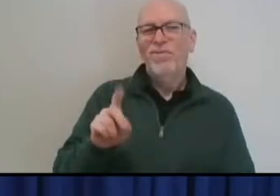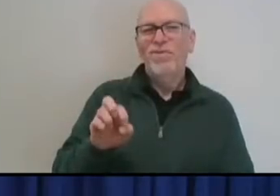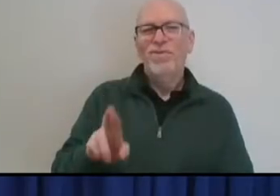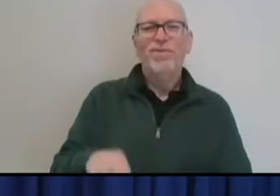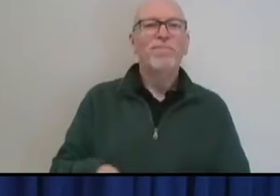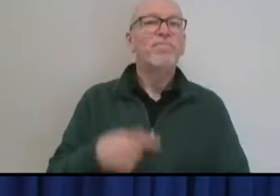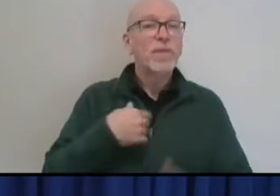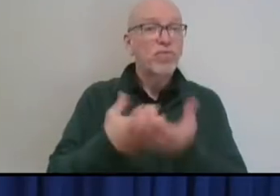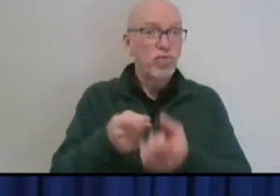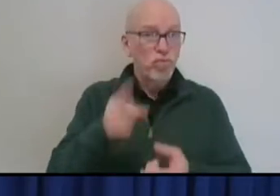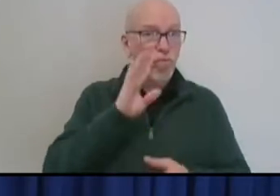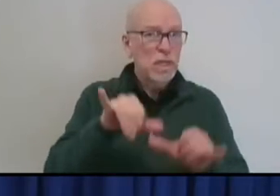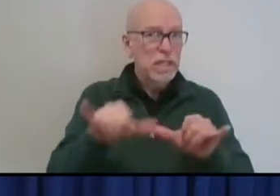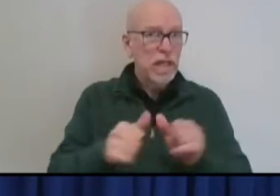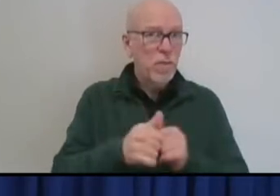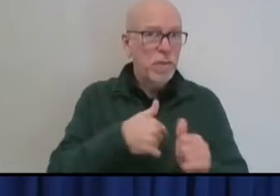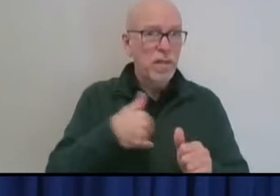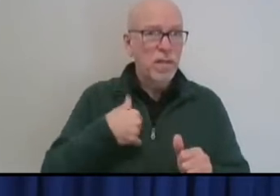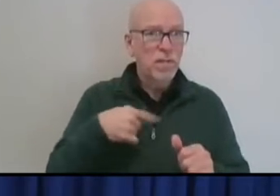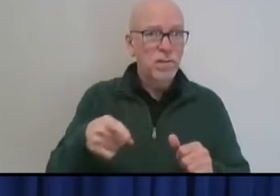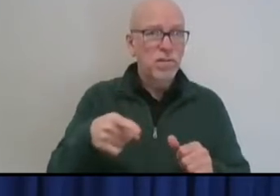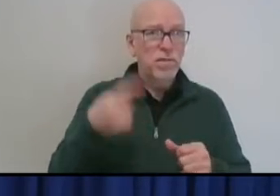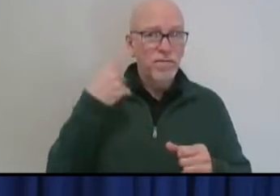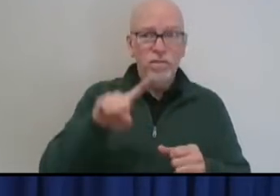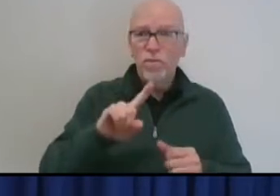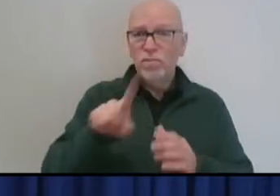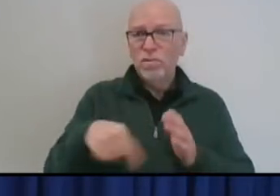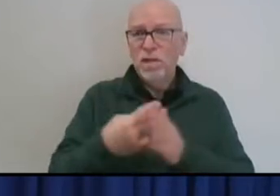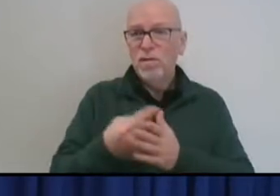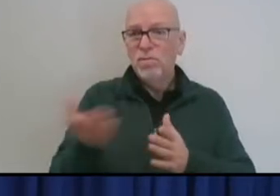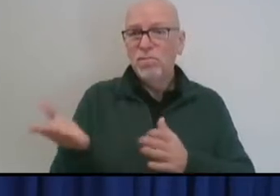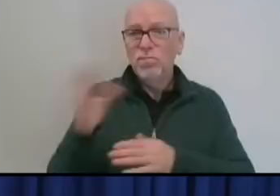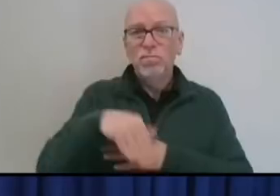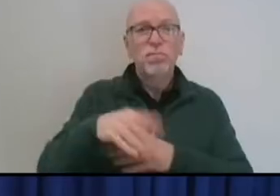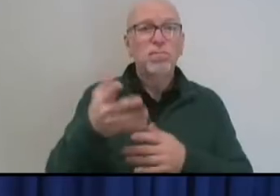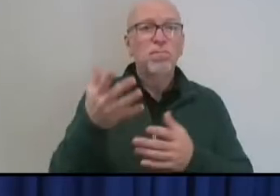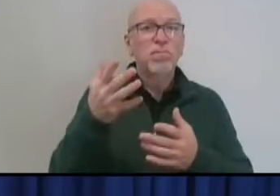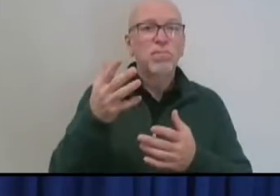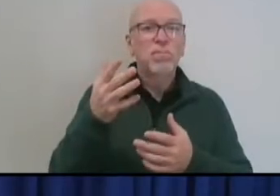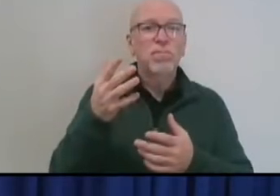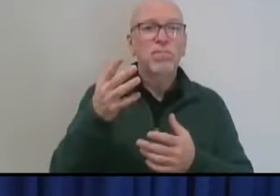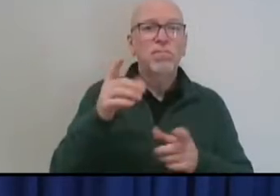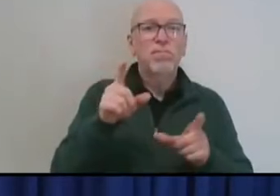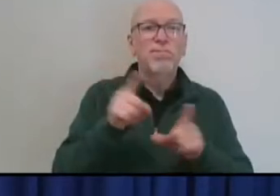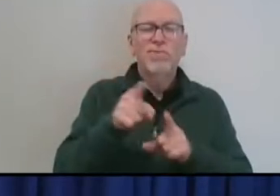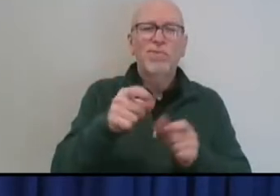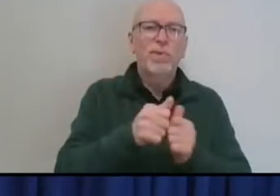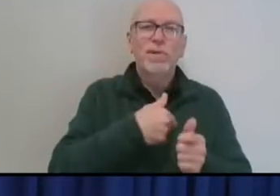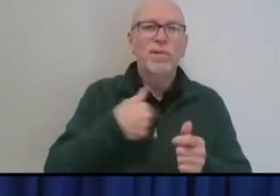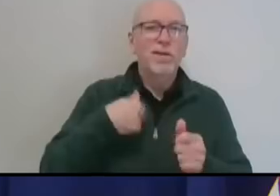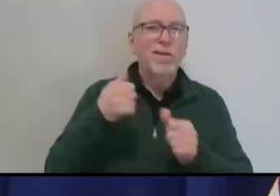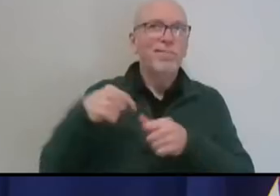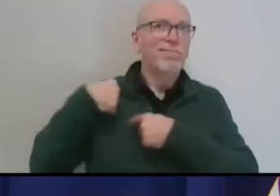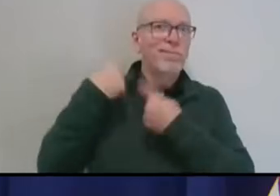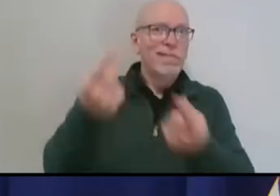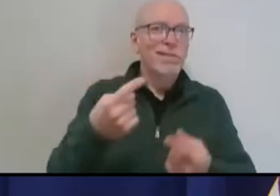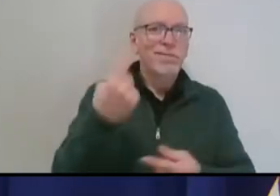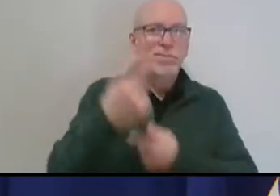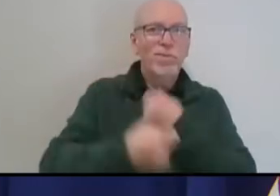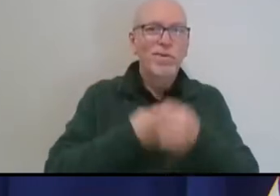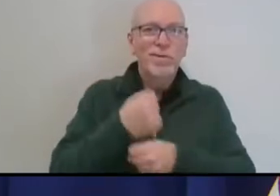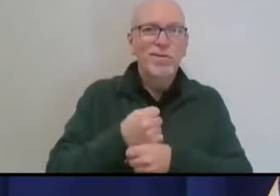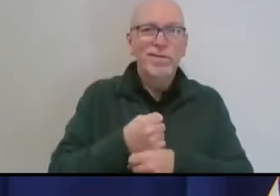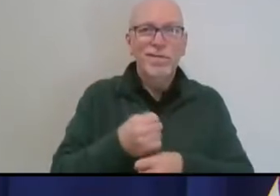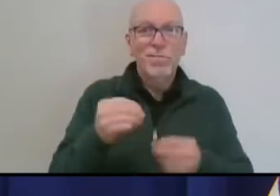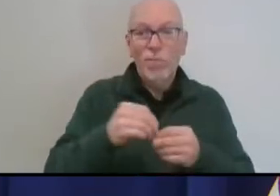trust you'll be able to stay with us throughout the program, and just as you have been with us every step of the way for more